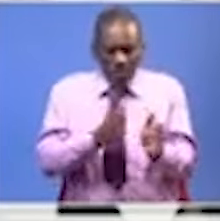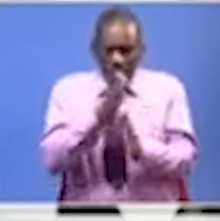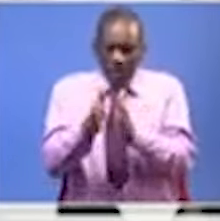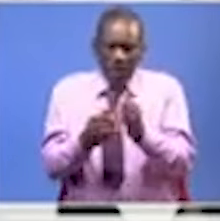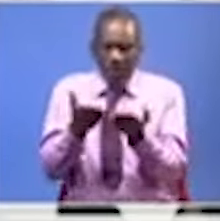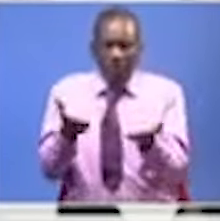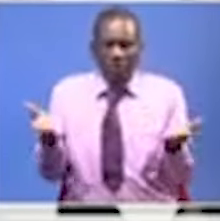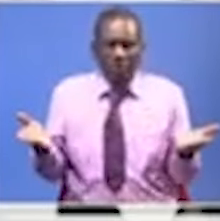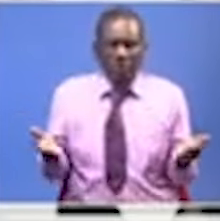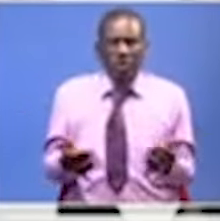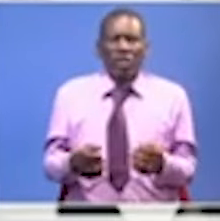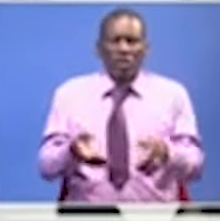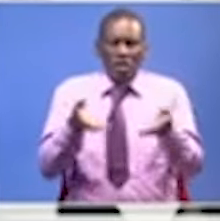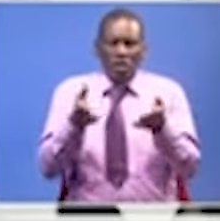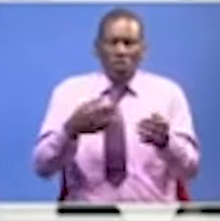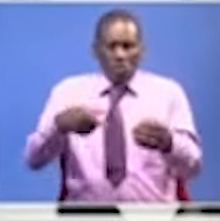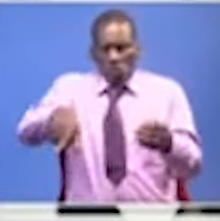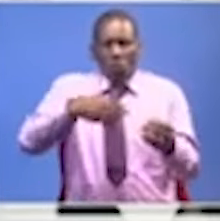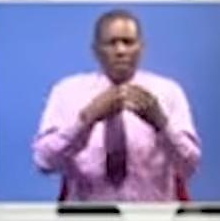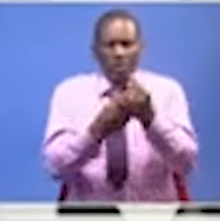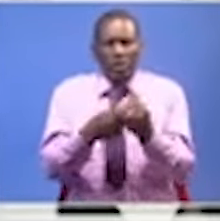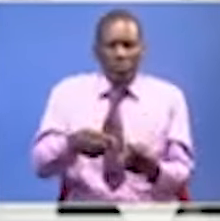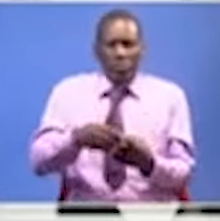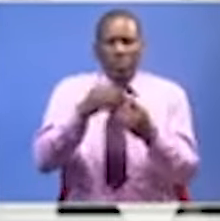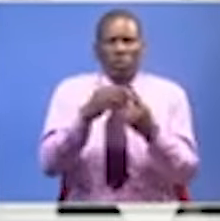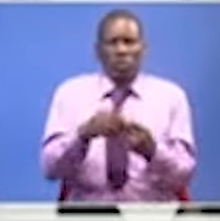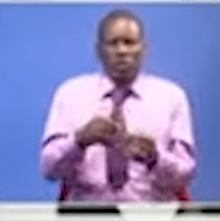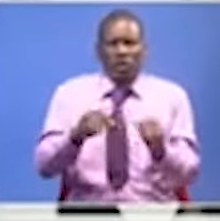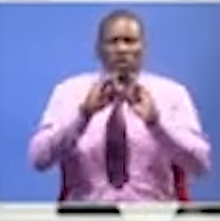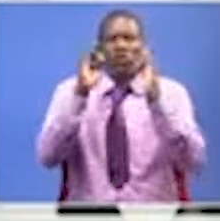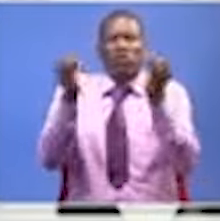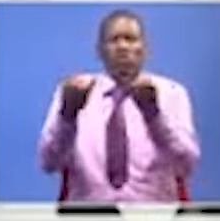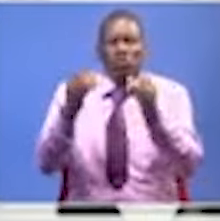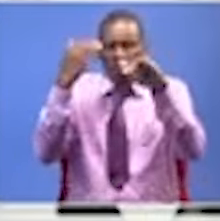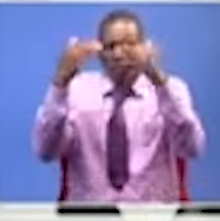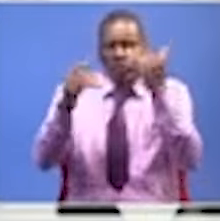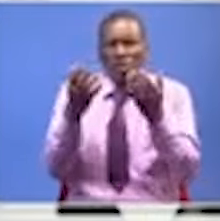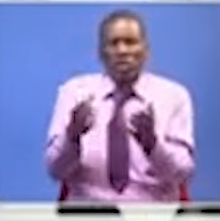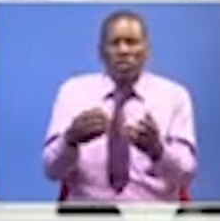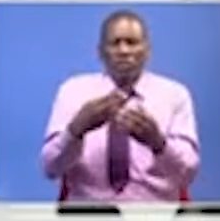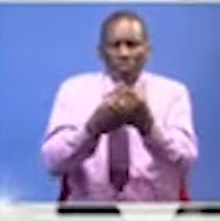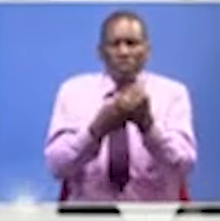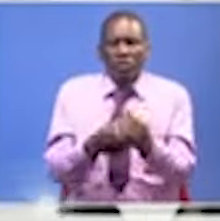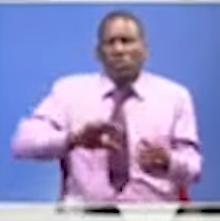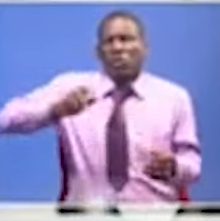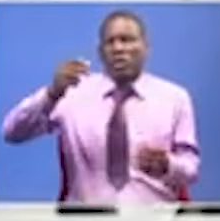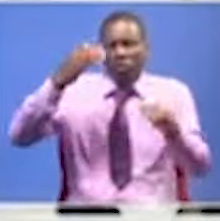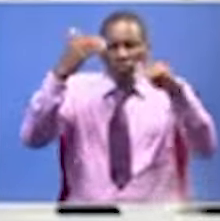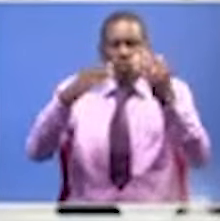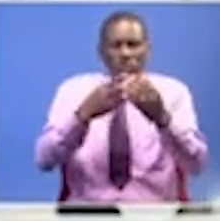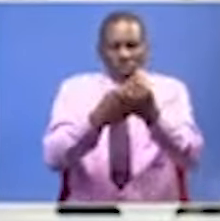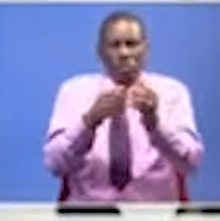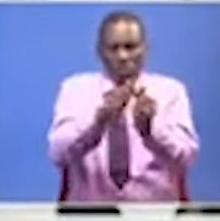equipment. So at the moment, we are partnering with especially institutions of higher learning. We have partnerships, for example, with Mount Kenya University,